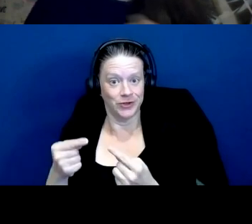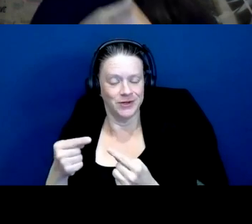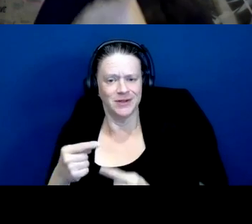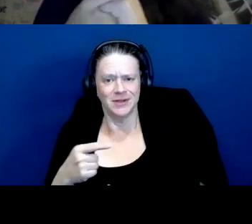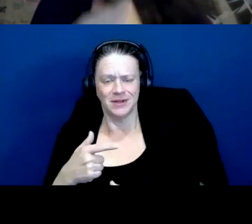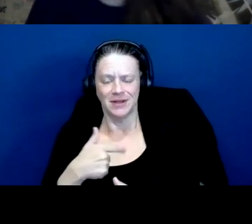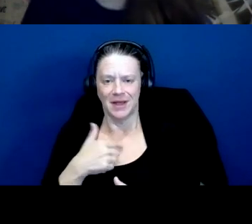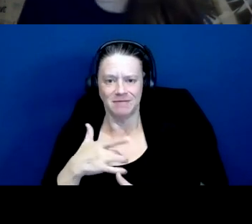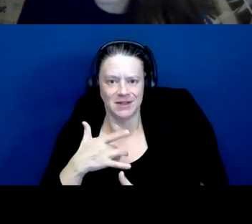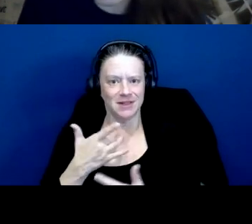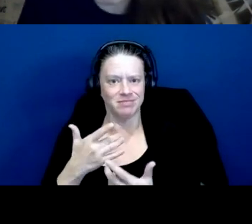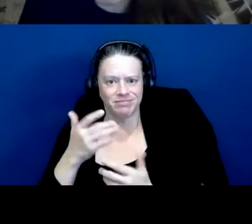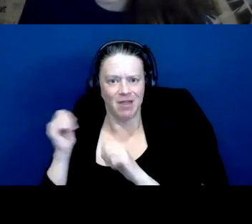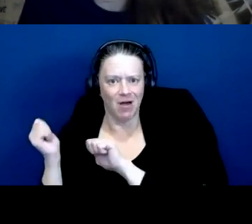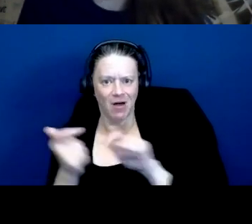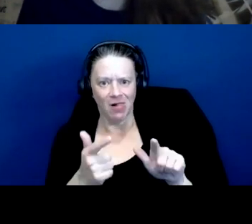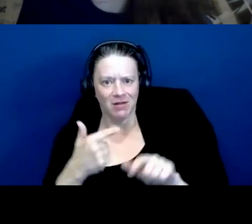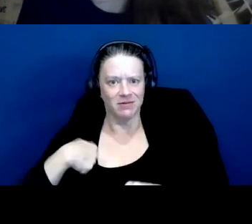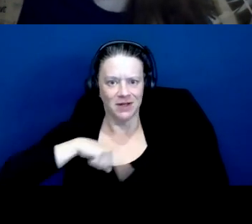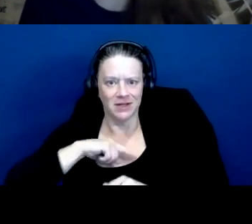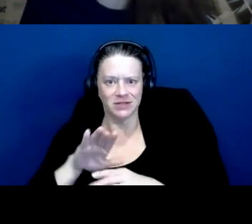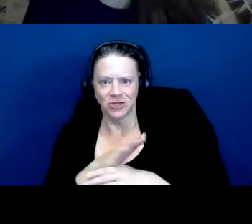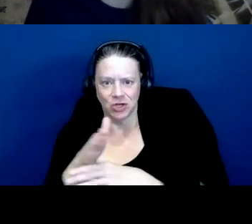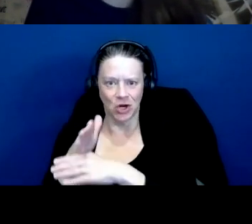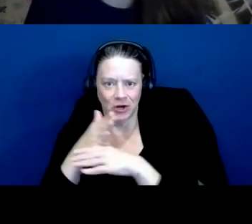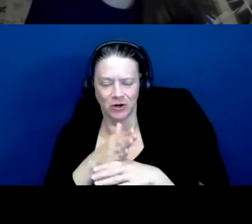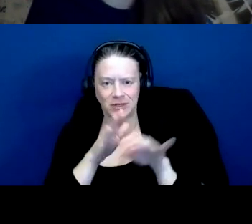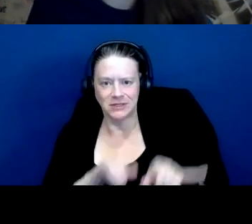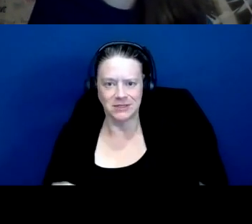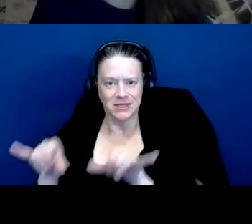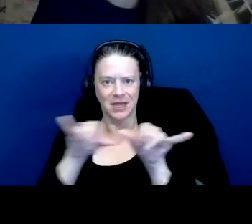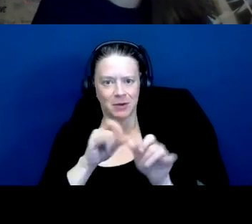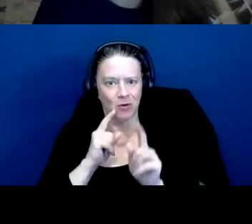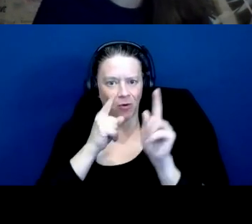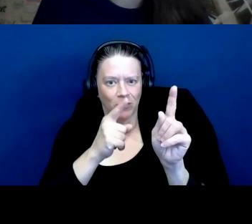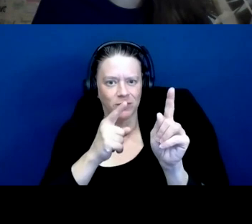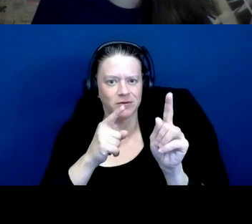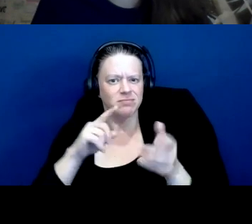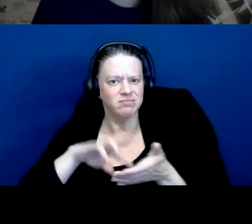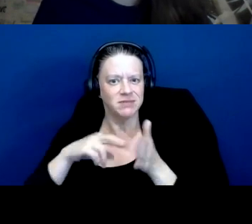we understand that we share the same goals, then it's easier to trust each other.